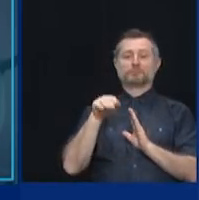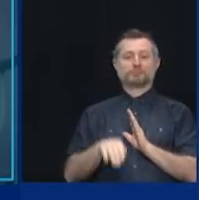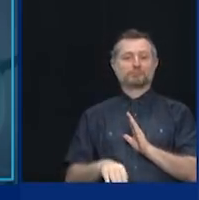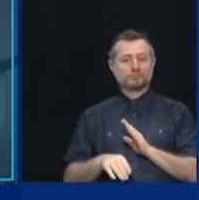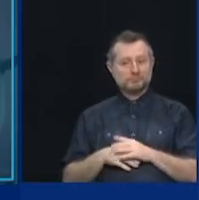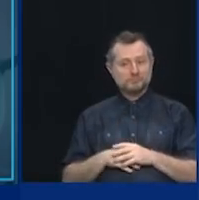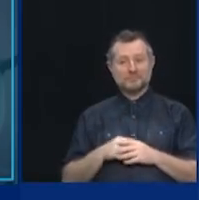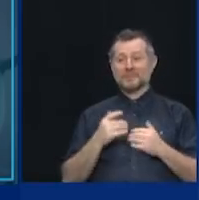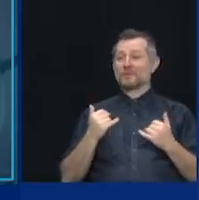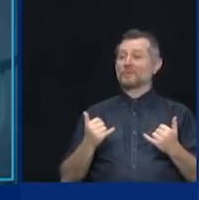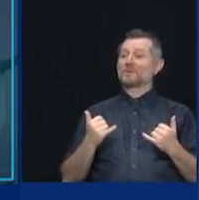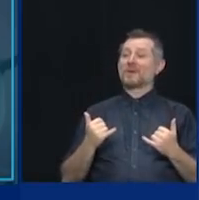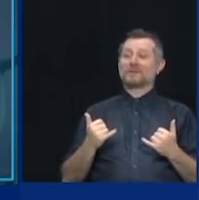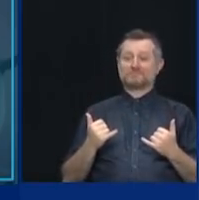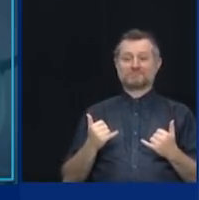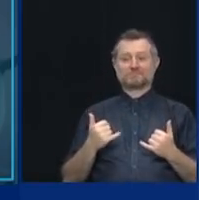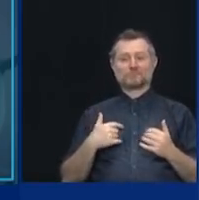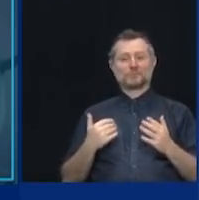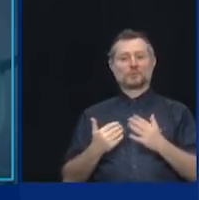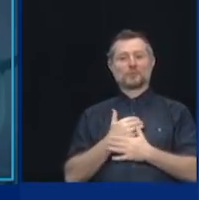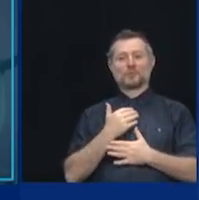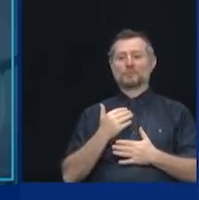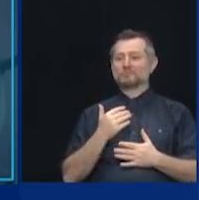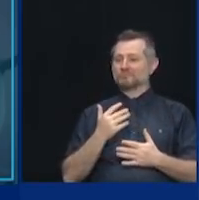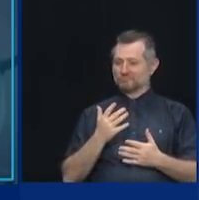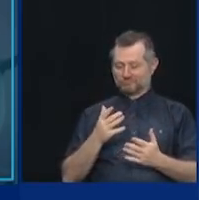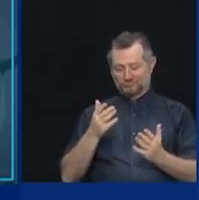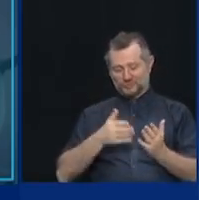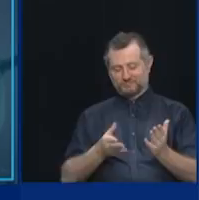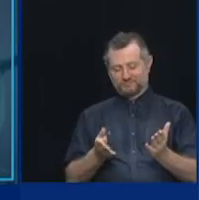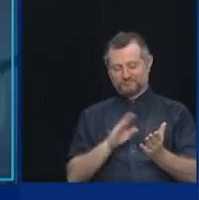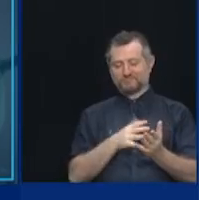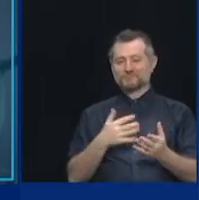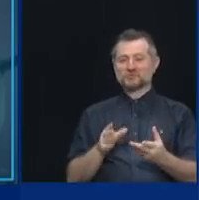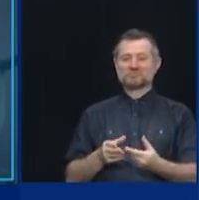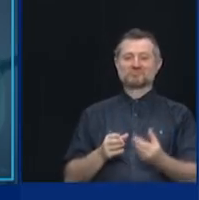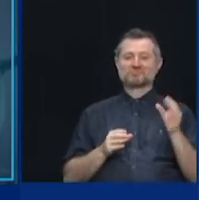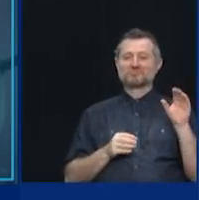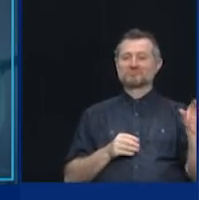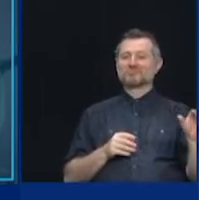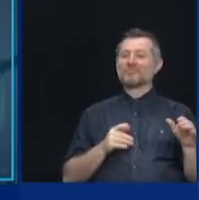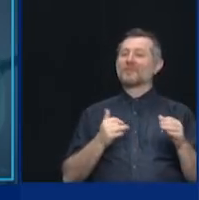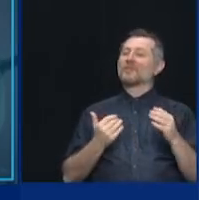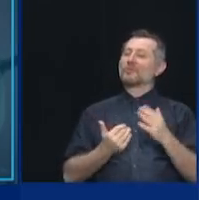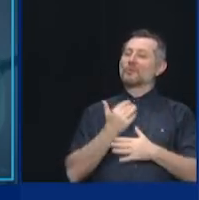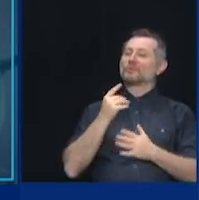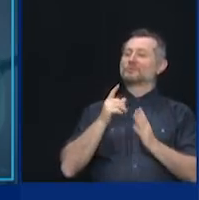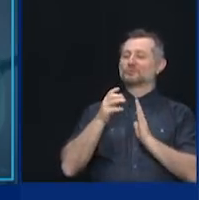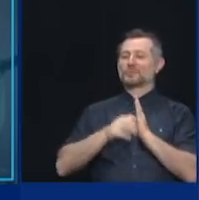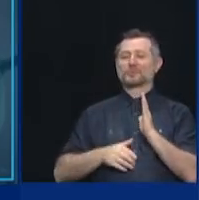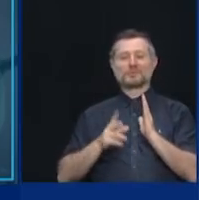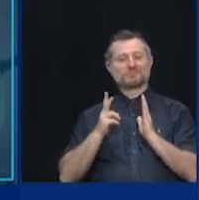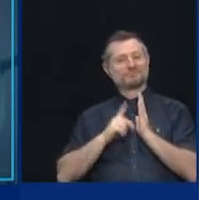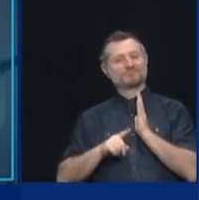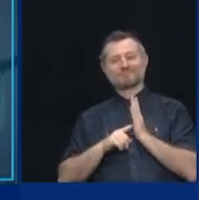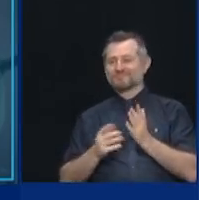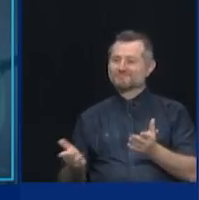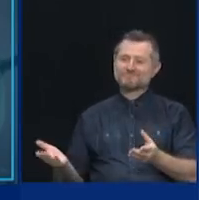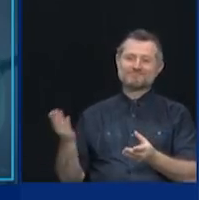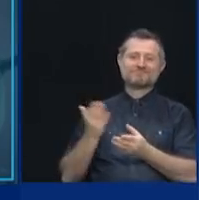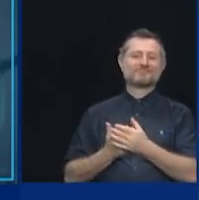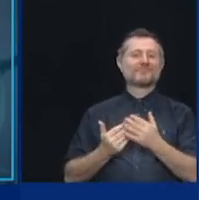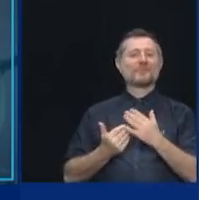new chapter, and the new chapter that we're writing is the post-COVID emergency period. The